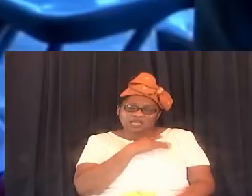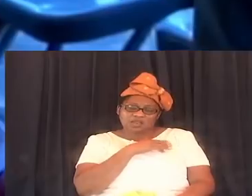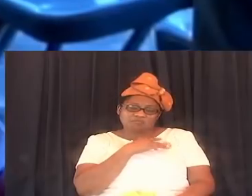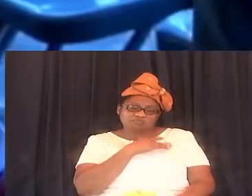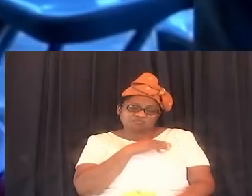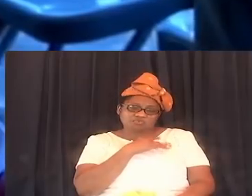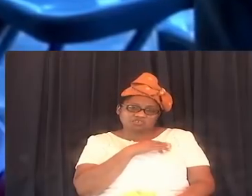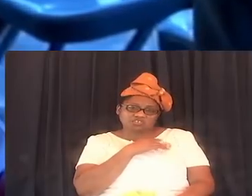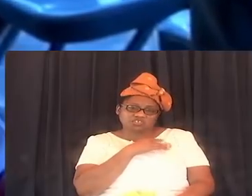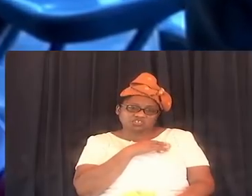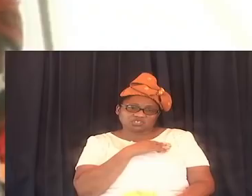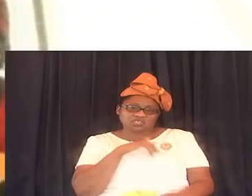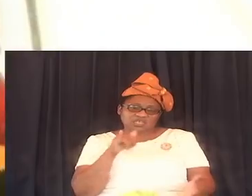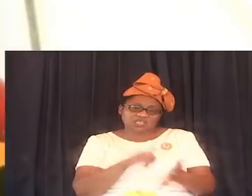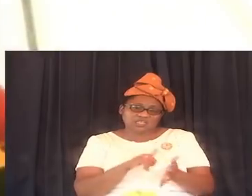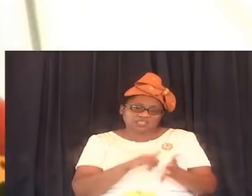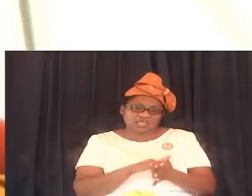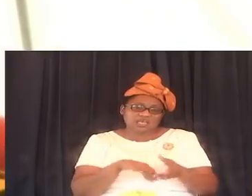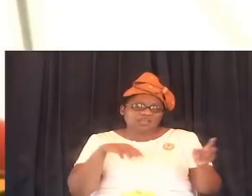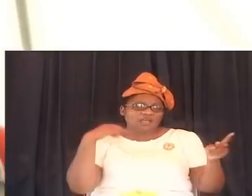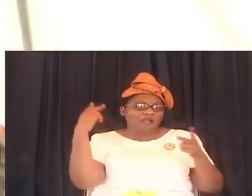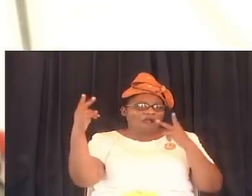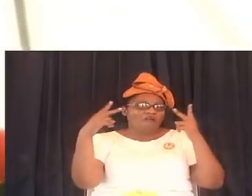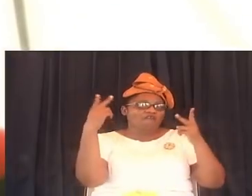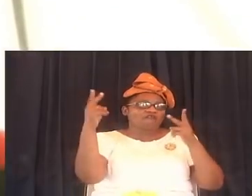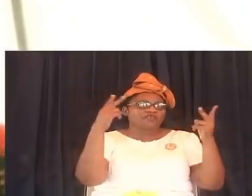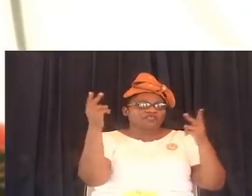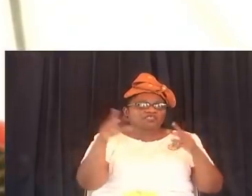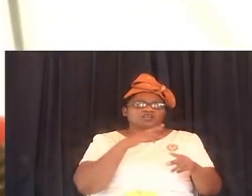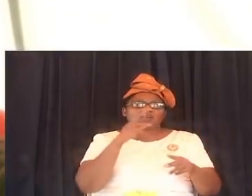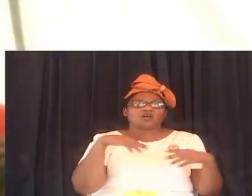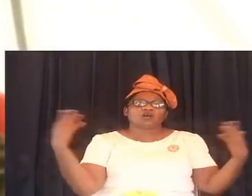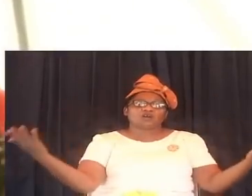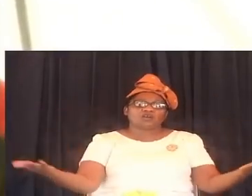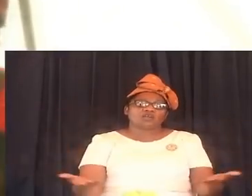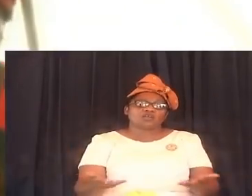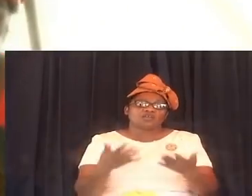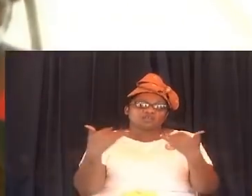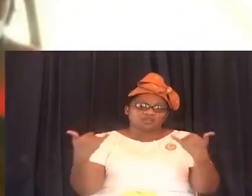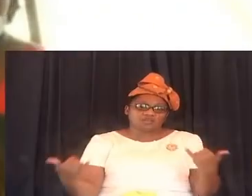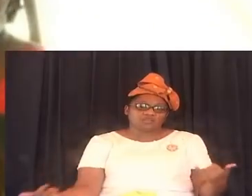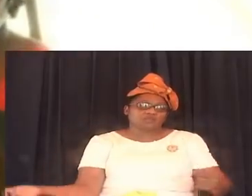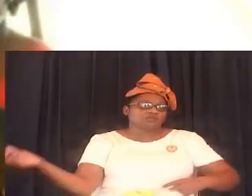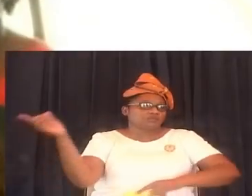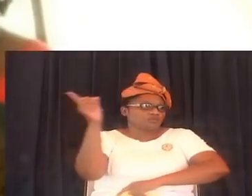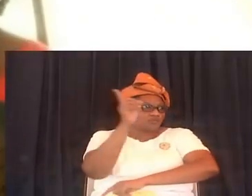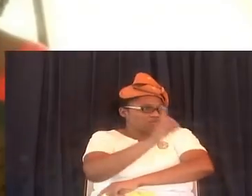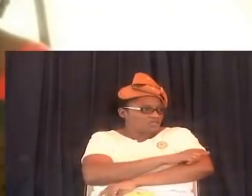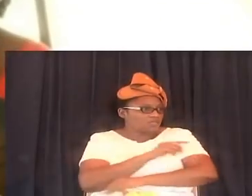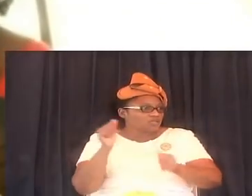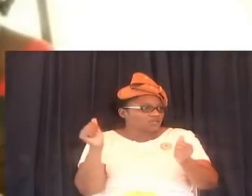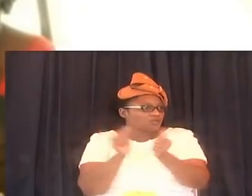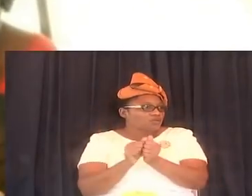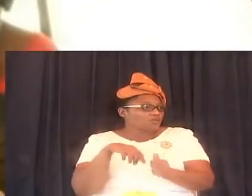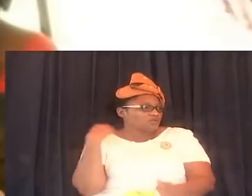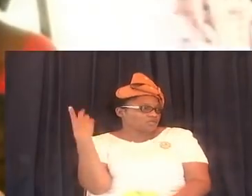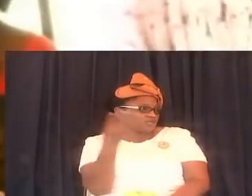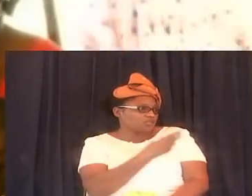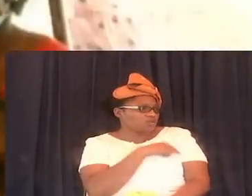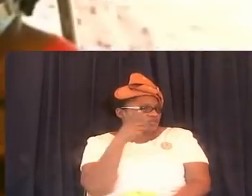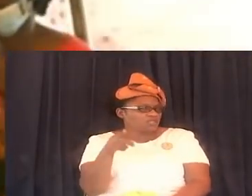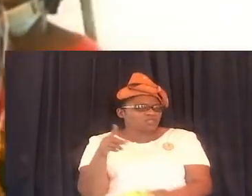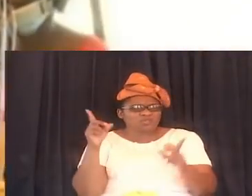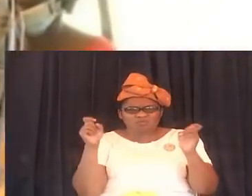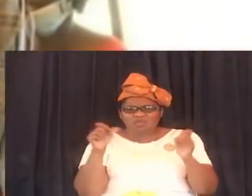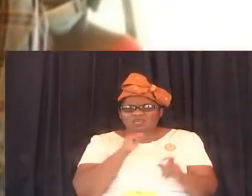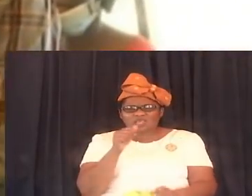heat and just willing to pour out everything and just worship God with us. You might not understand everything